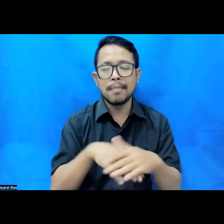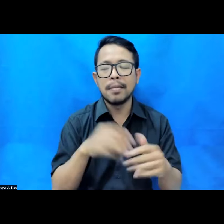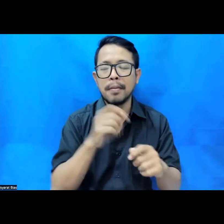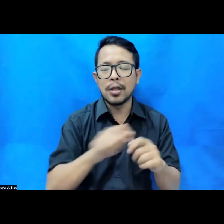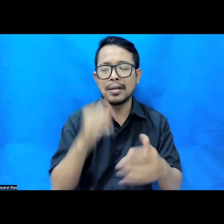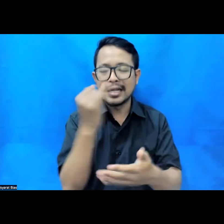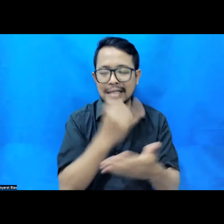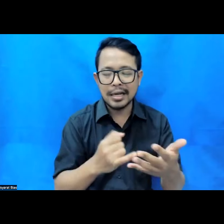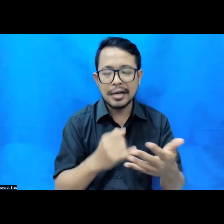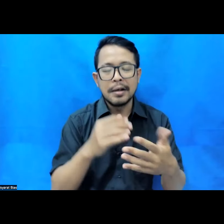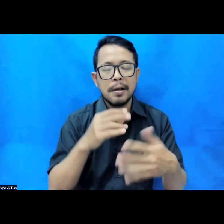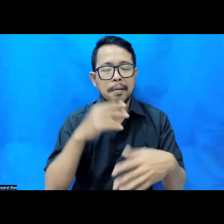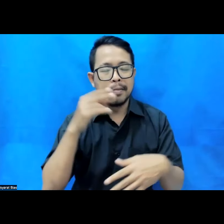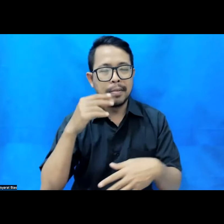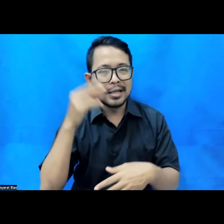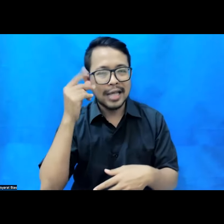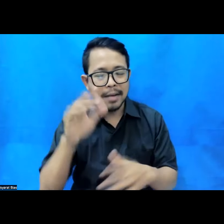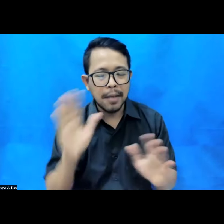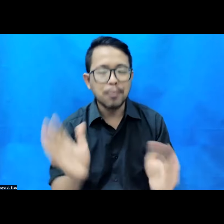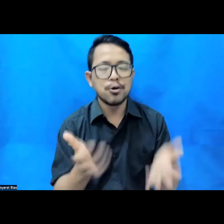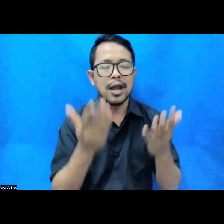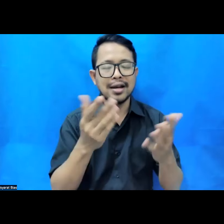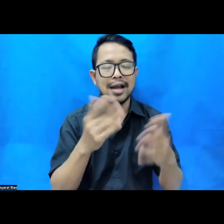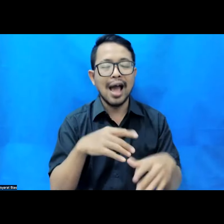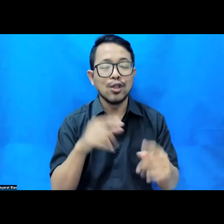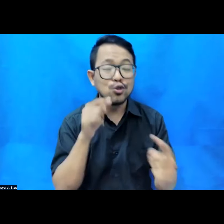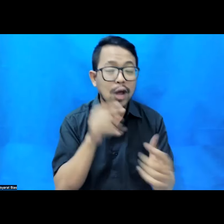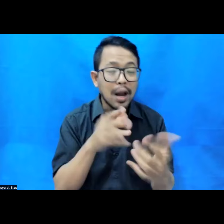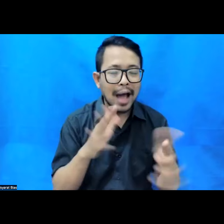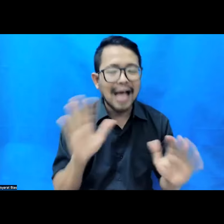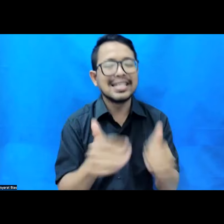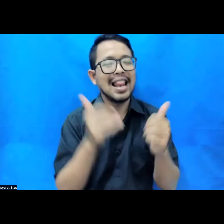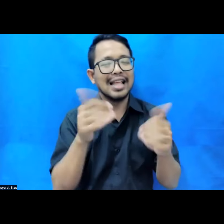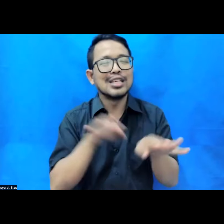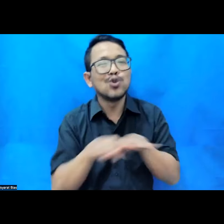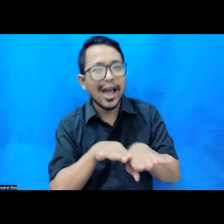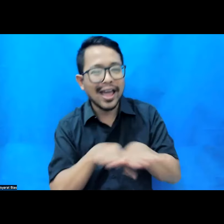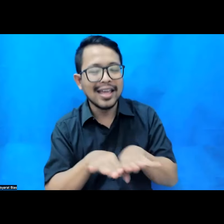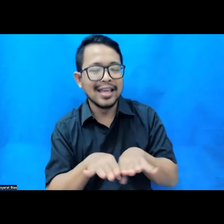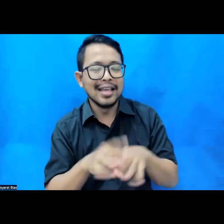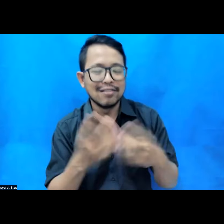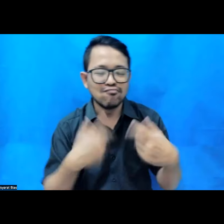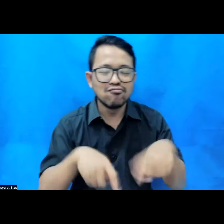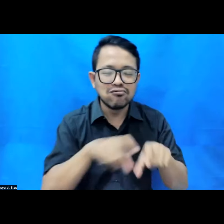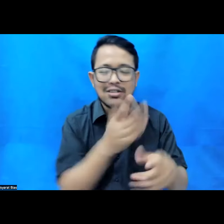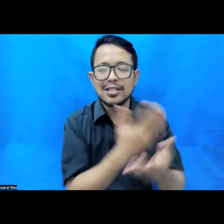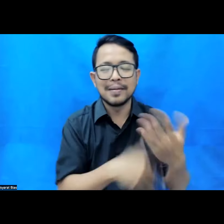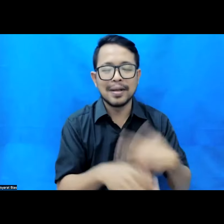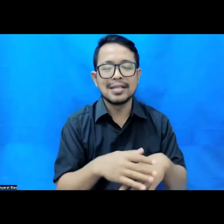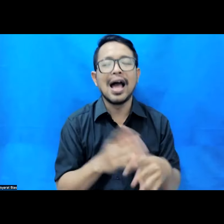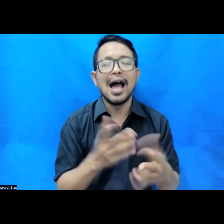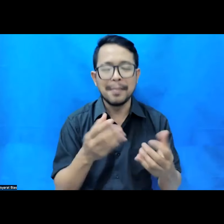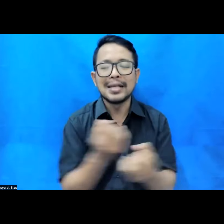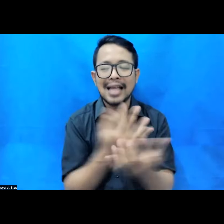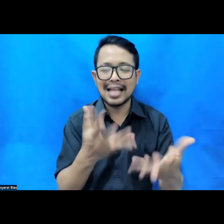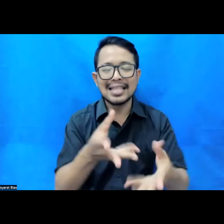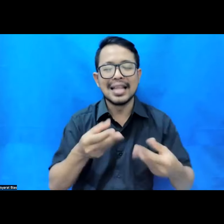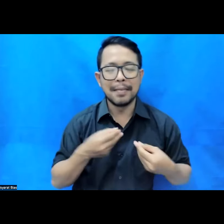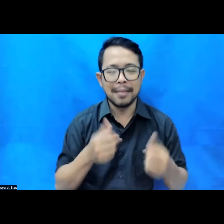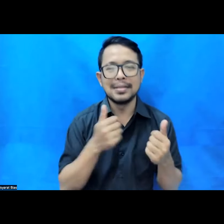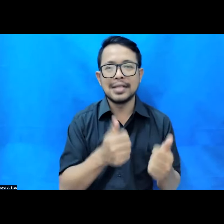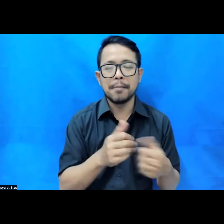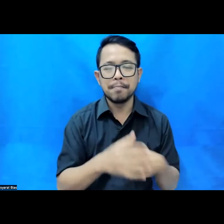for purpose and therefore more likely to be embraced by the local communities who will use them. Today, you will hear from